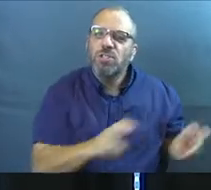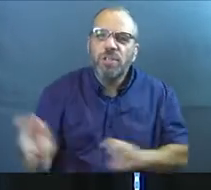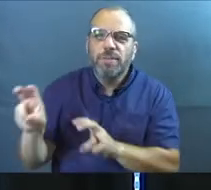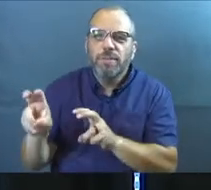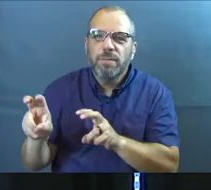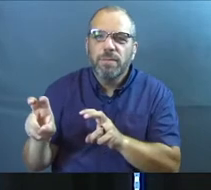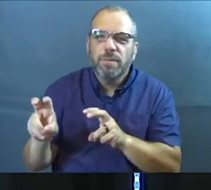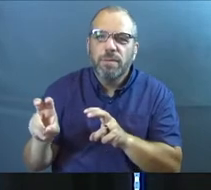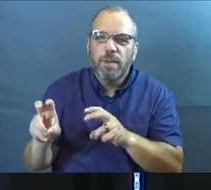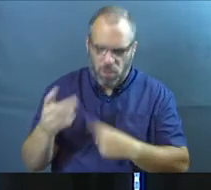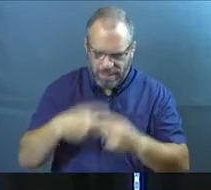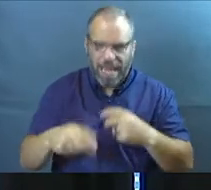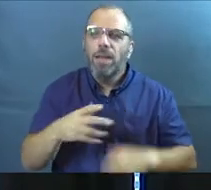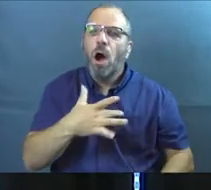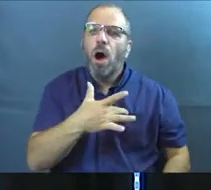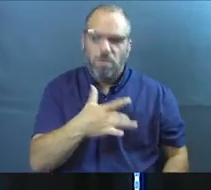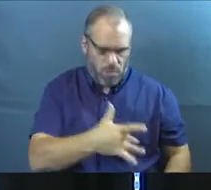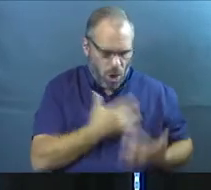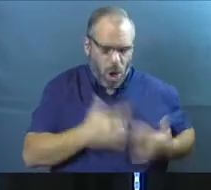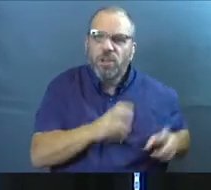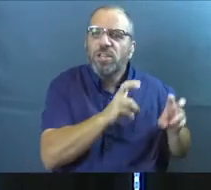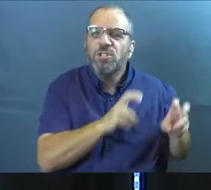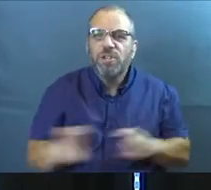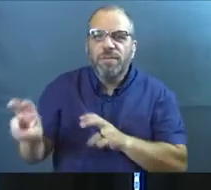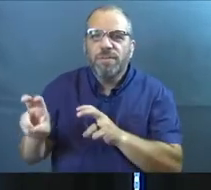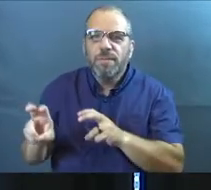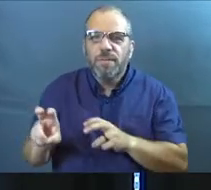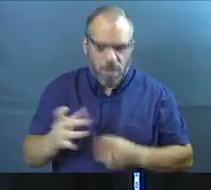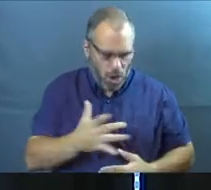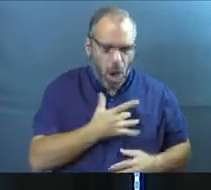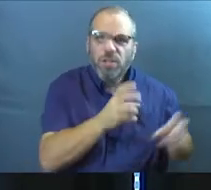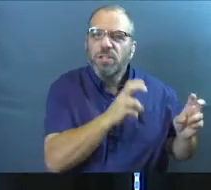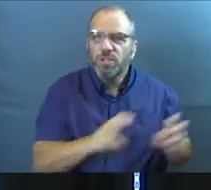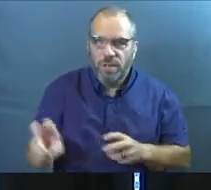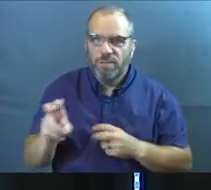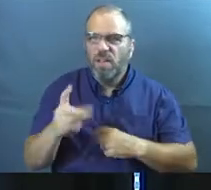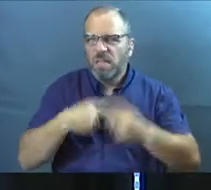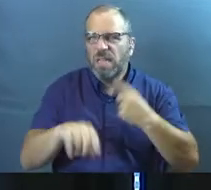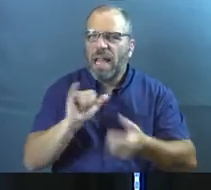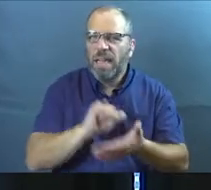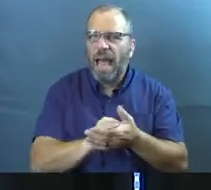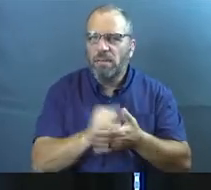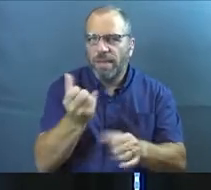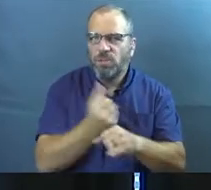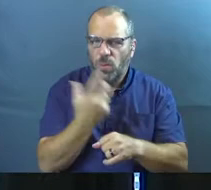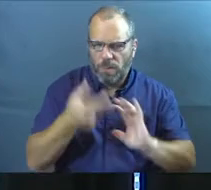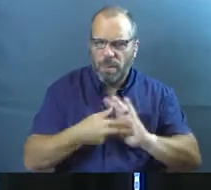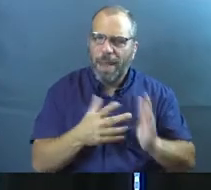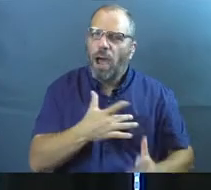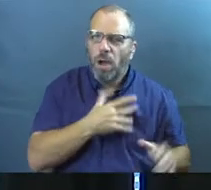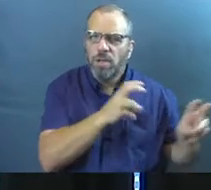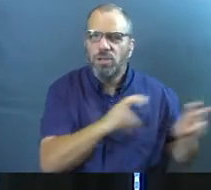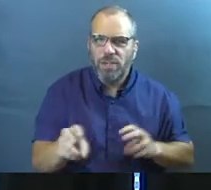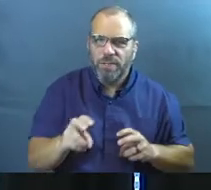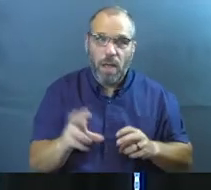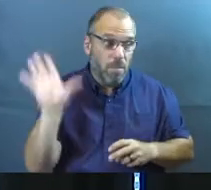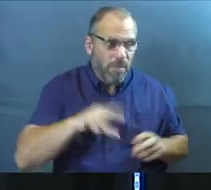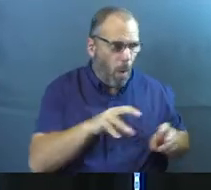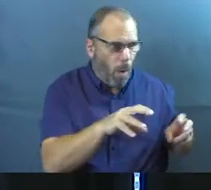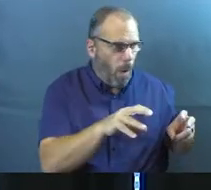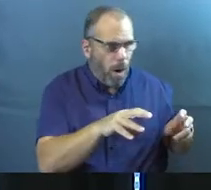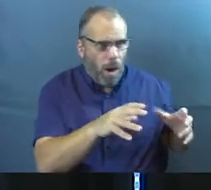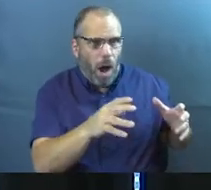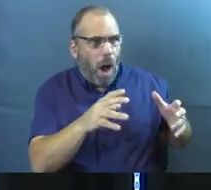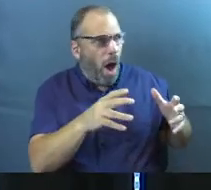Christian. Because if we don't realize that that is what it's about, we'll get lost and we'll have